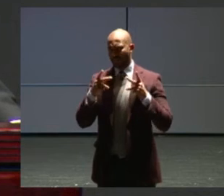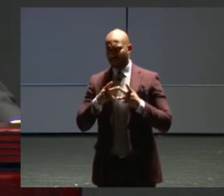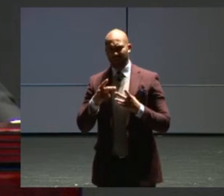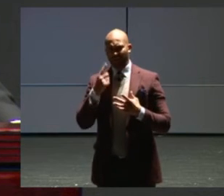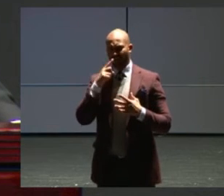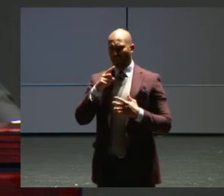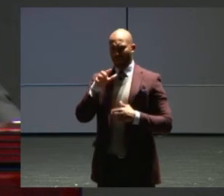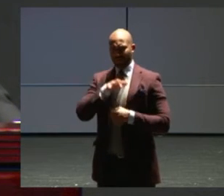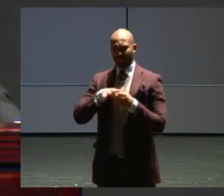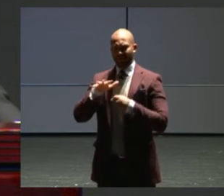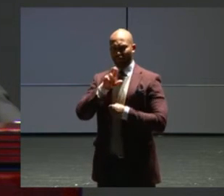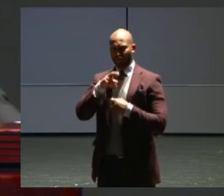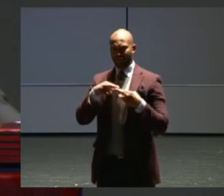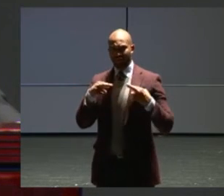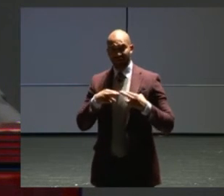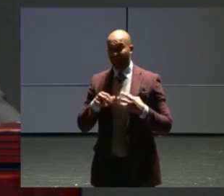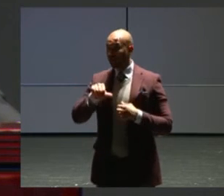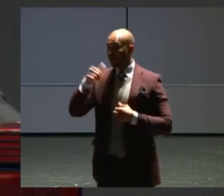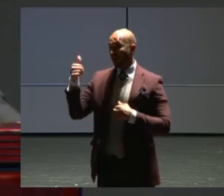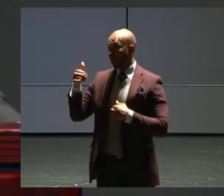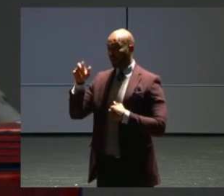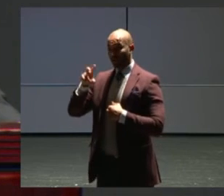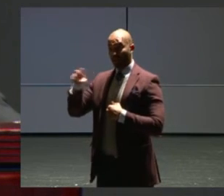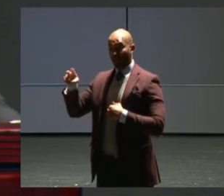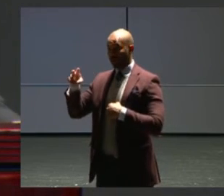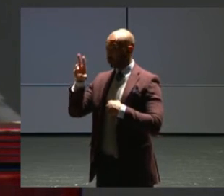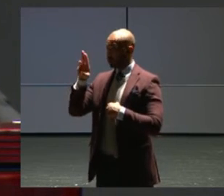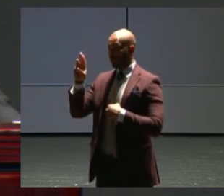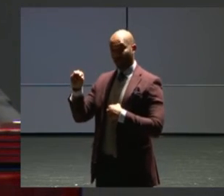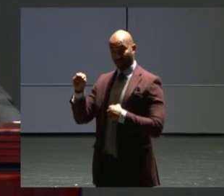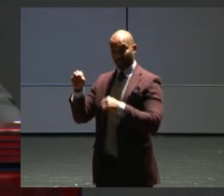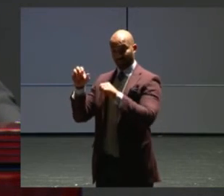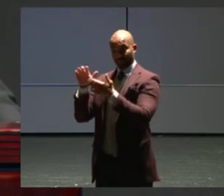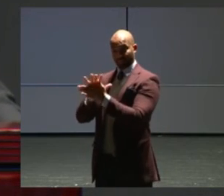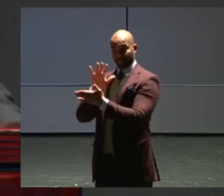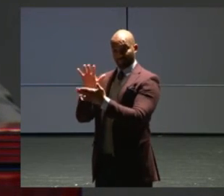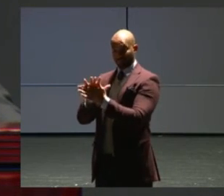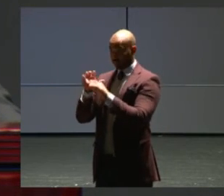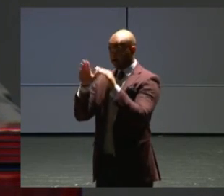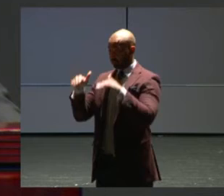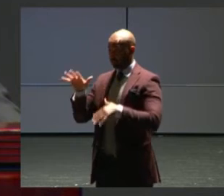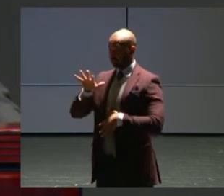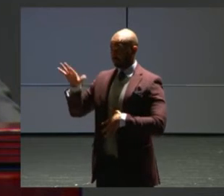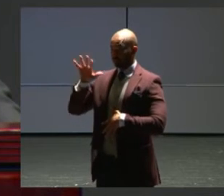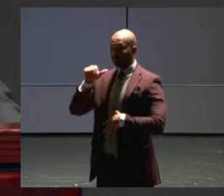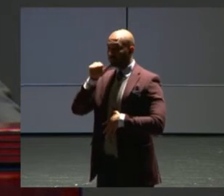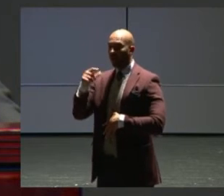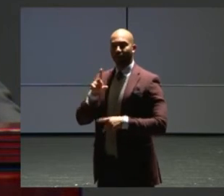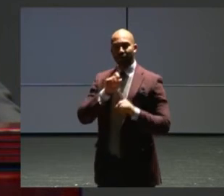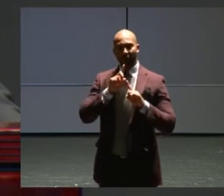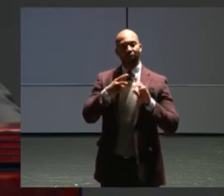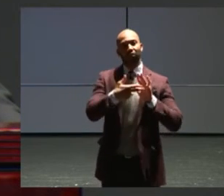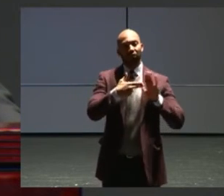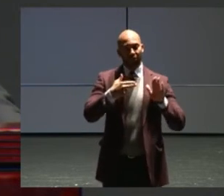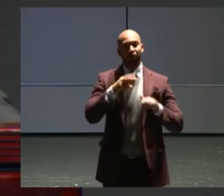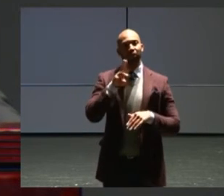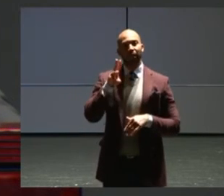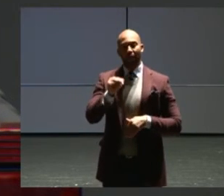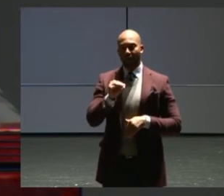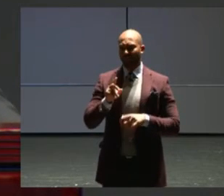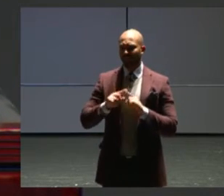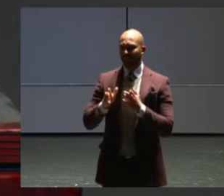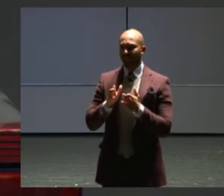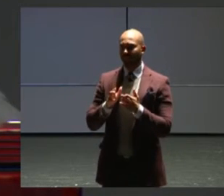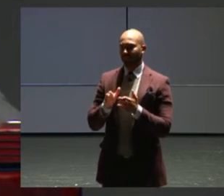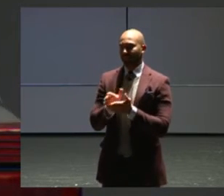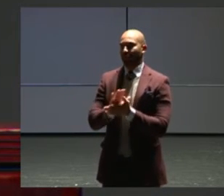assets in this region, and she didn't mention any of the other 22 academic institutions. So it was a really, really a good thing to get that kind of